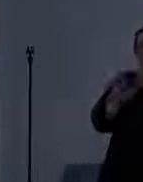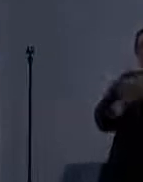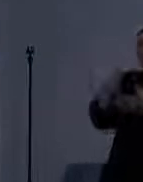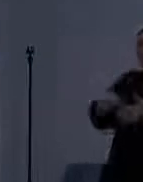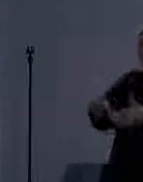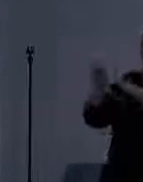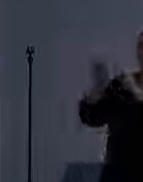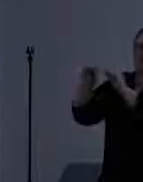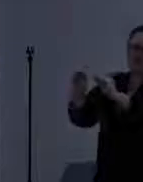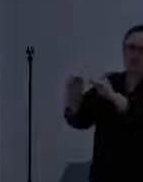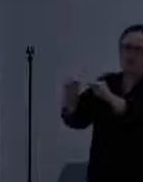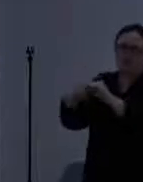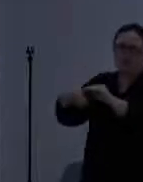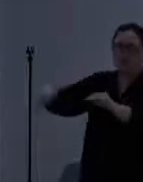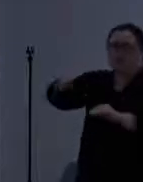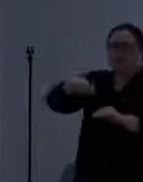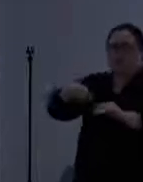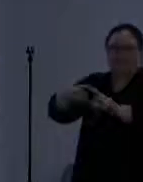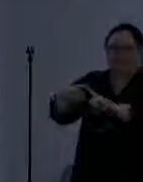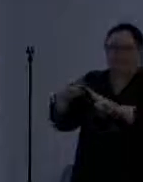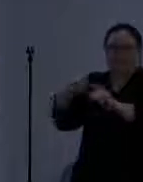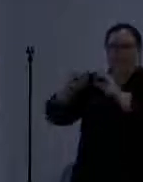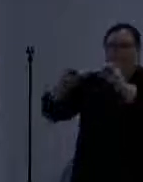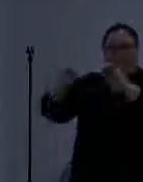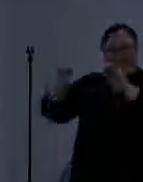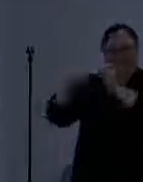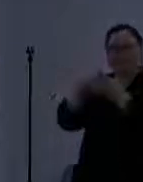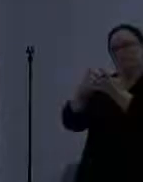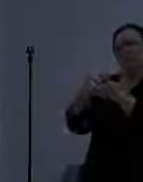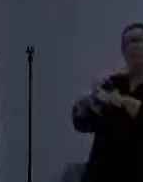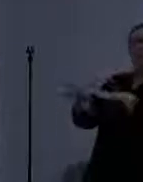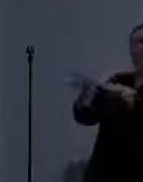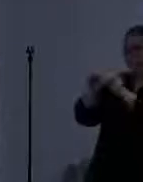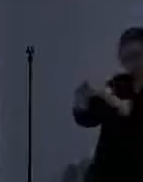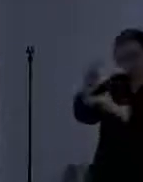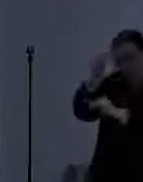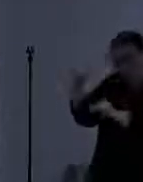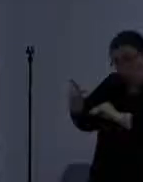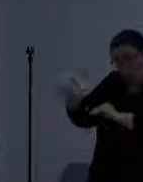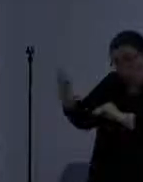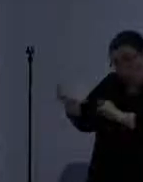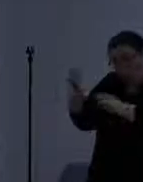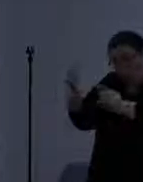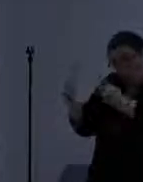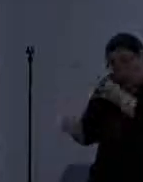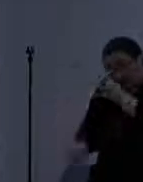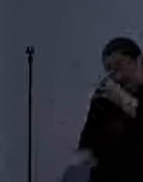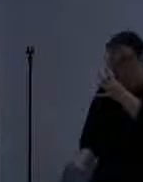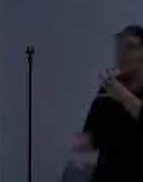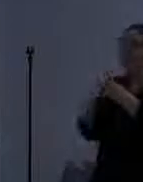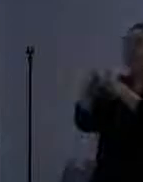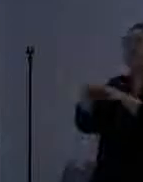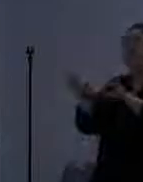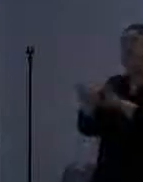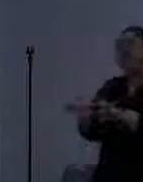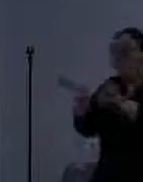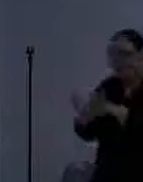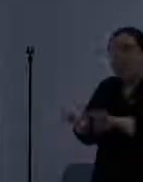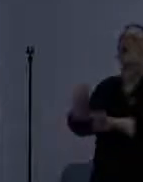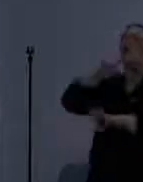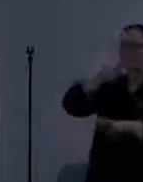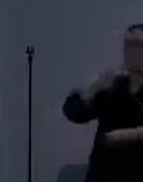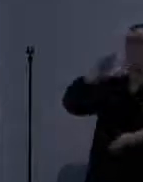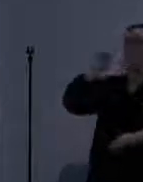that looks like as well. So that's where it's that sort of dual focus of going through education all the way up to the heavy duty stuff.